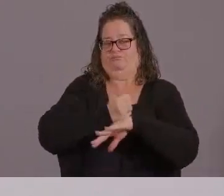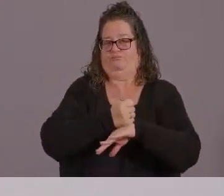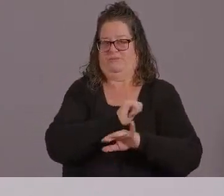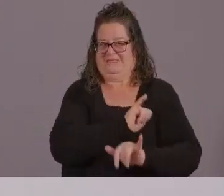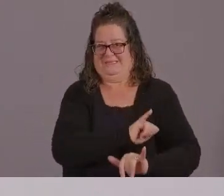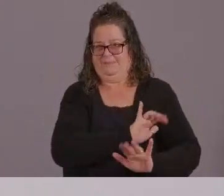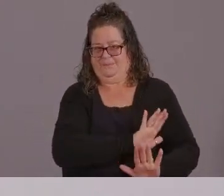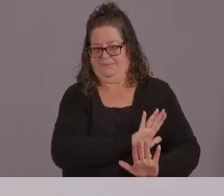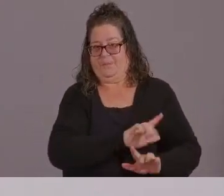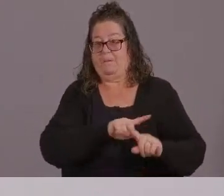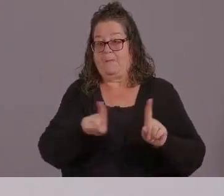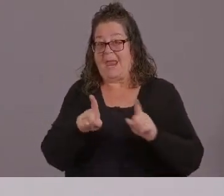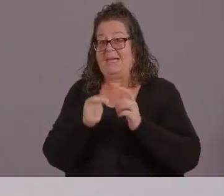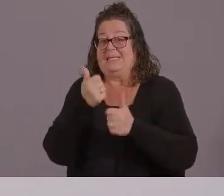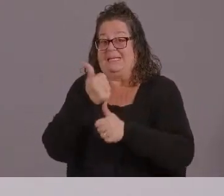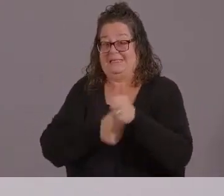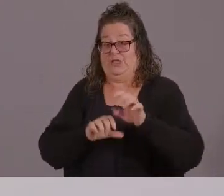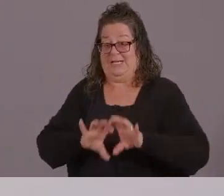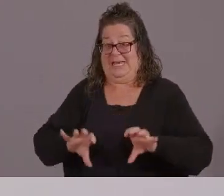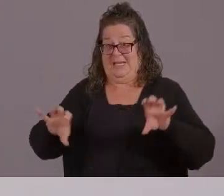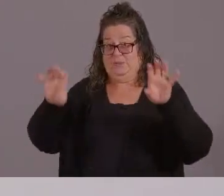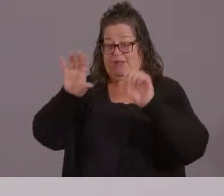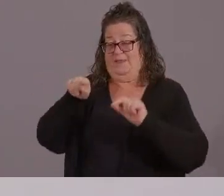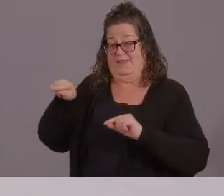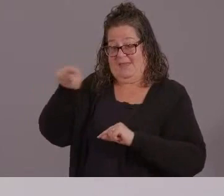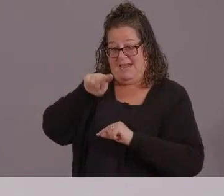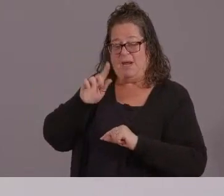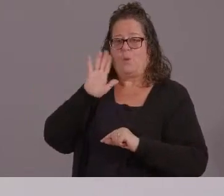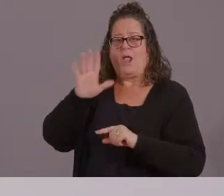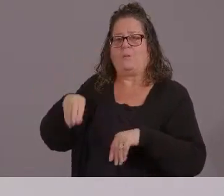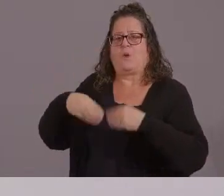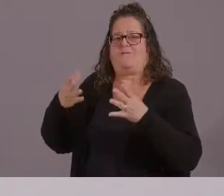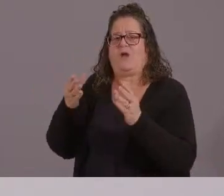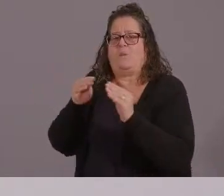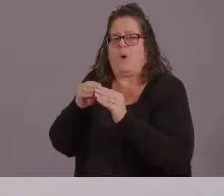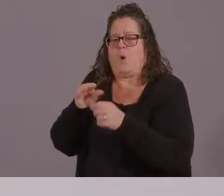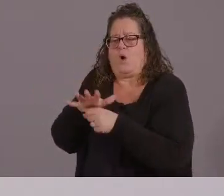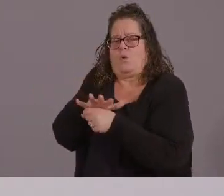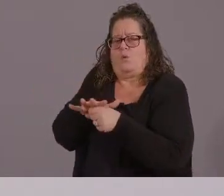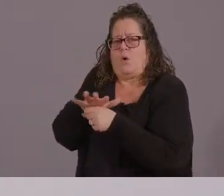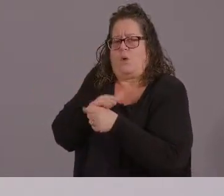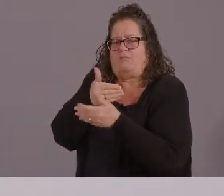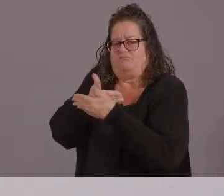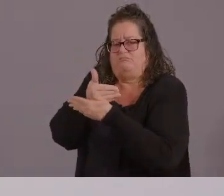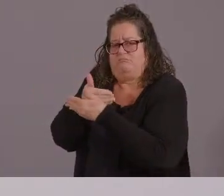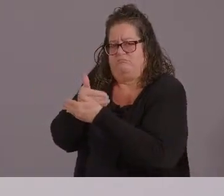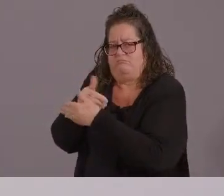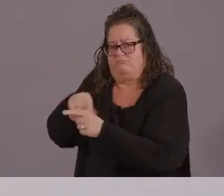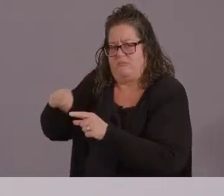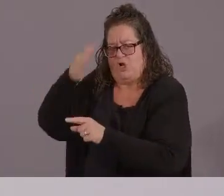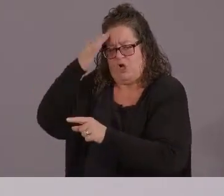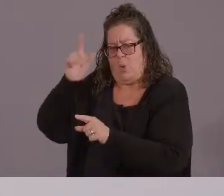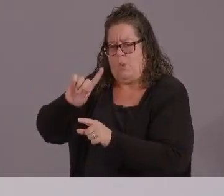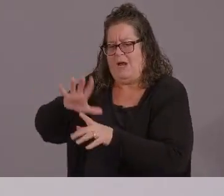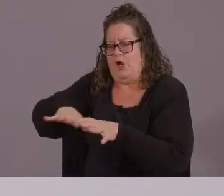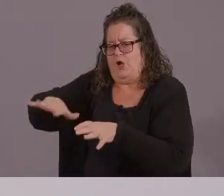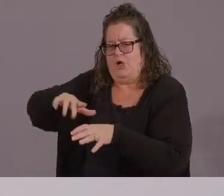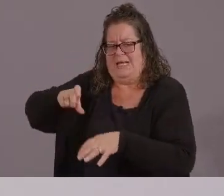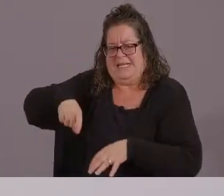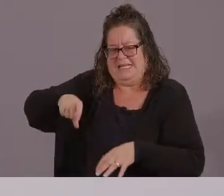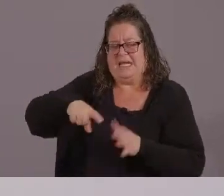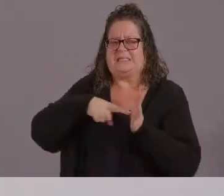their communities to be able to provide that. But for example, I know that Maricopa County has been doing a lot with, you know,